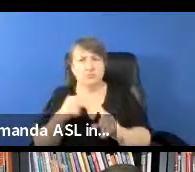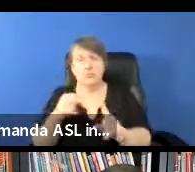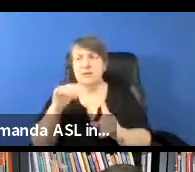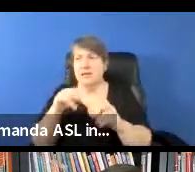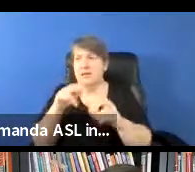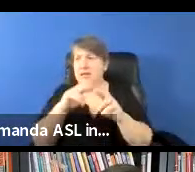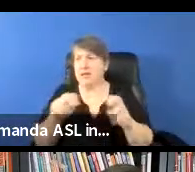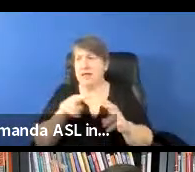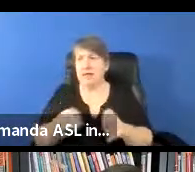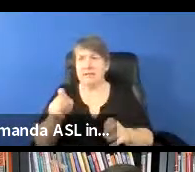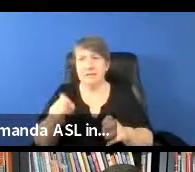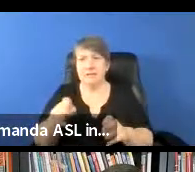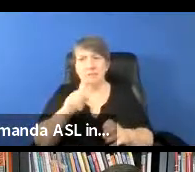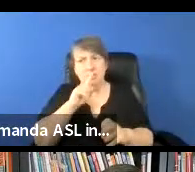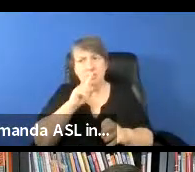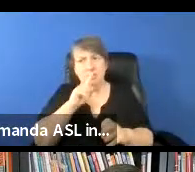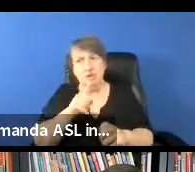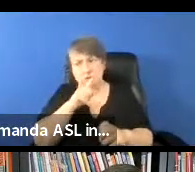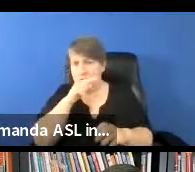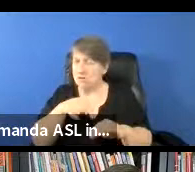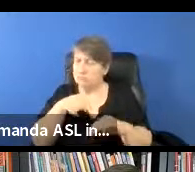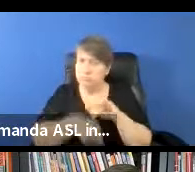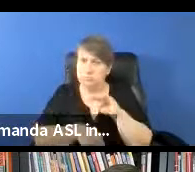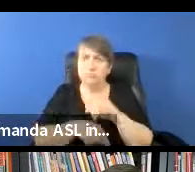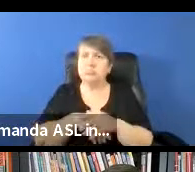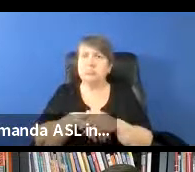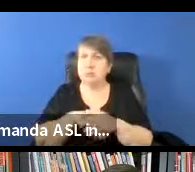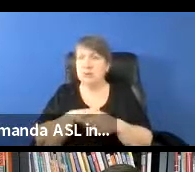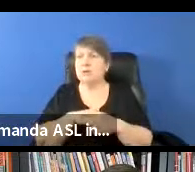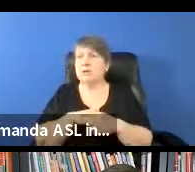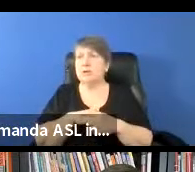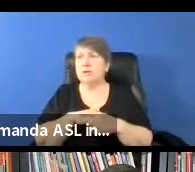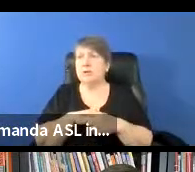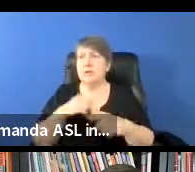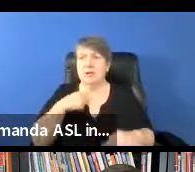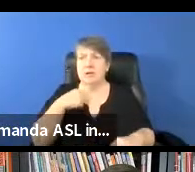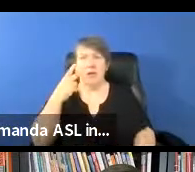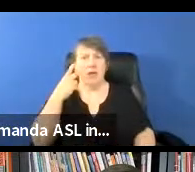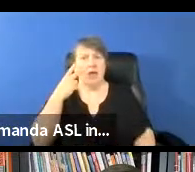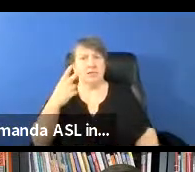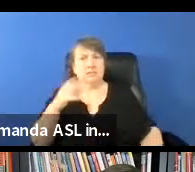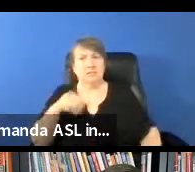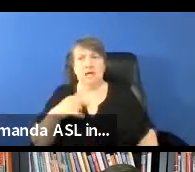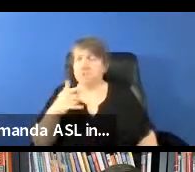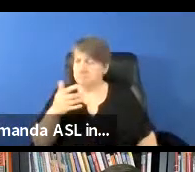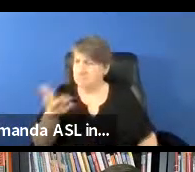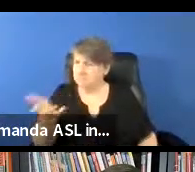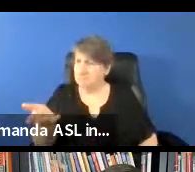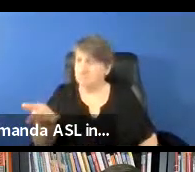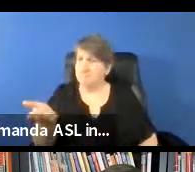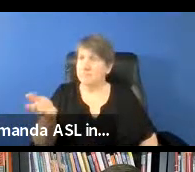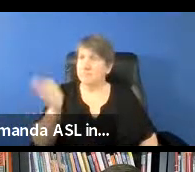that needs to be really robust, because I see that as a major